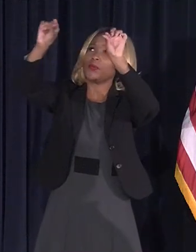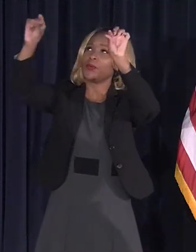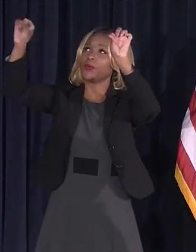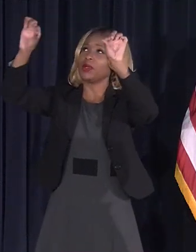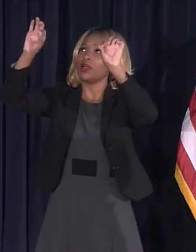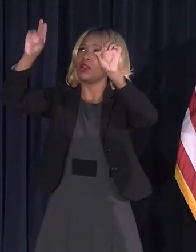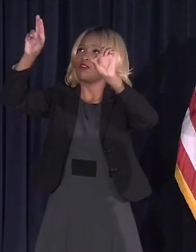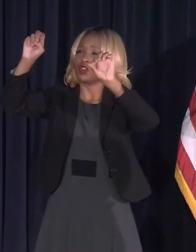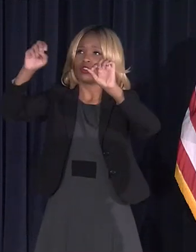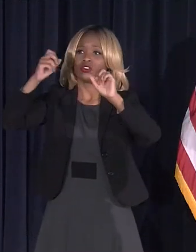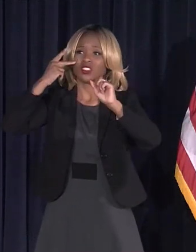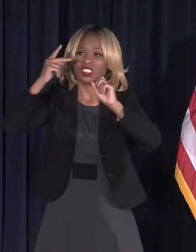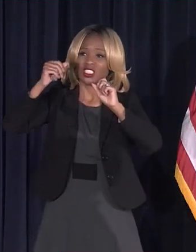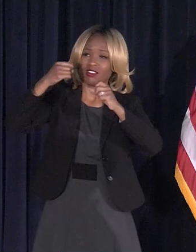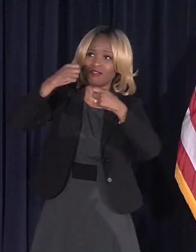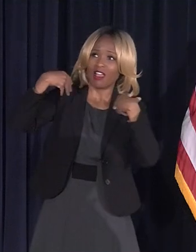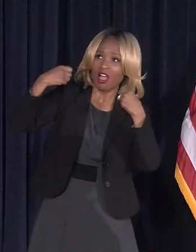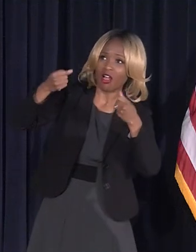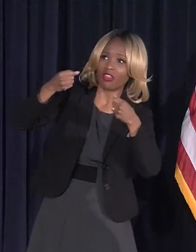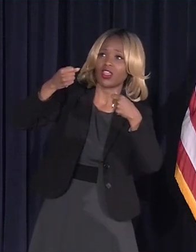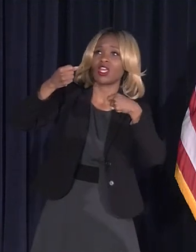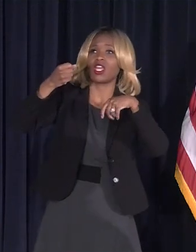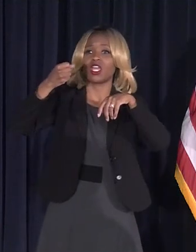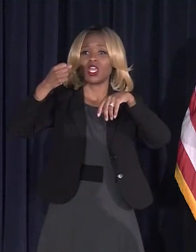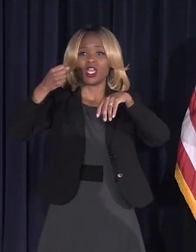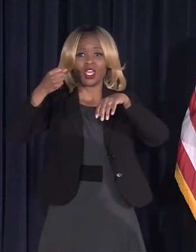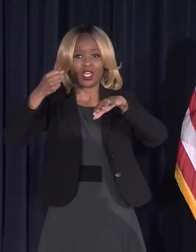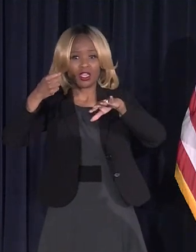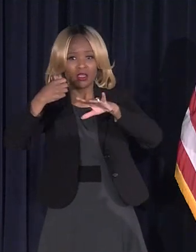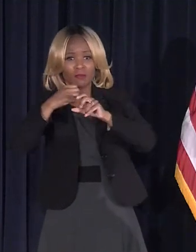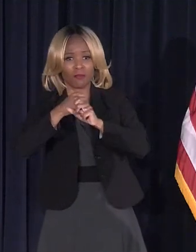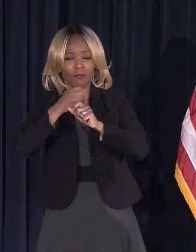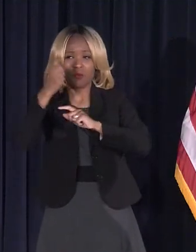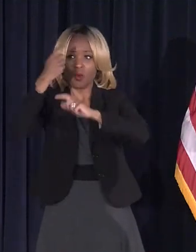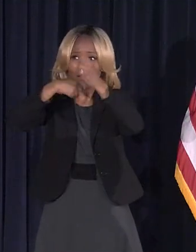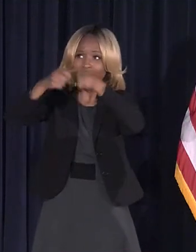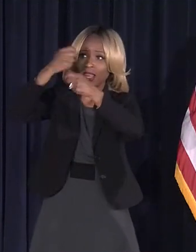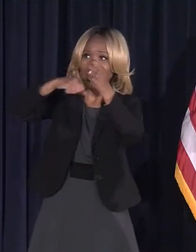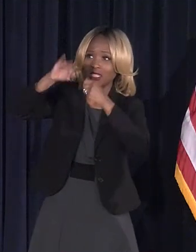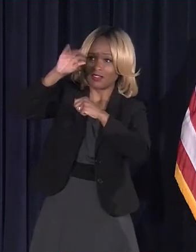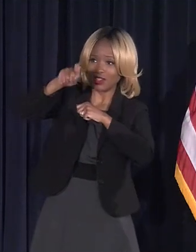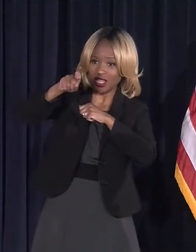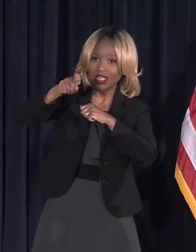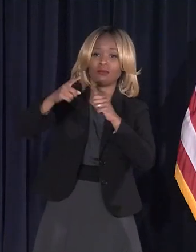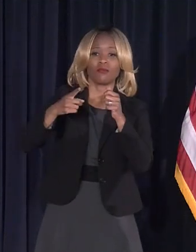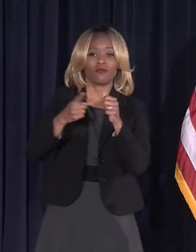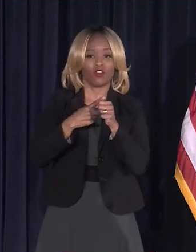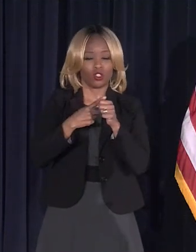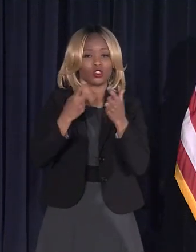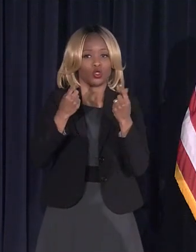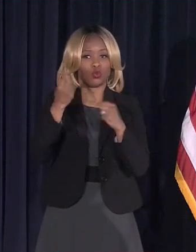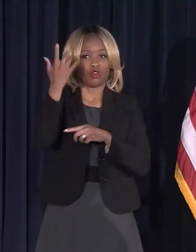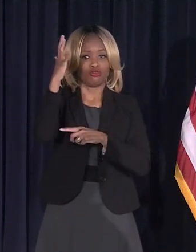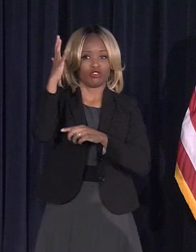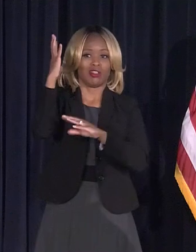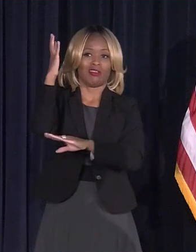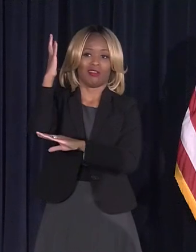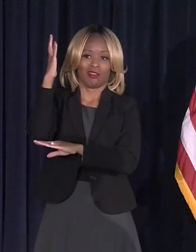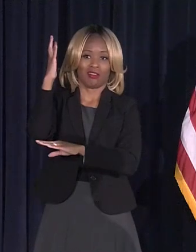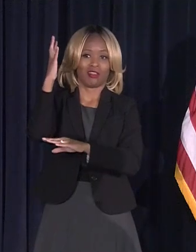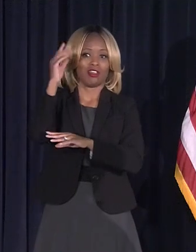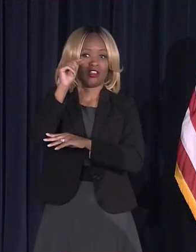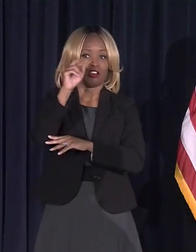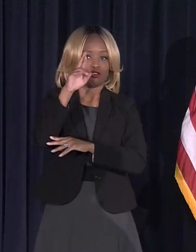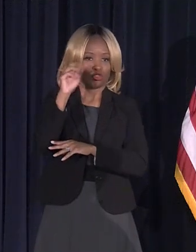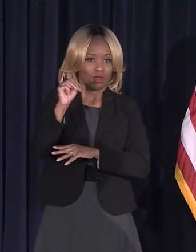at the health of that. We're looking at the health of the braces on the top of the poles, and replacing those. But, the first thing we do is come through a tree trim, because you need to do that to